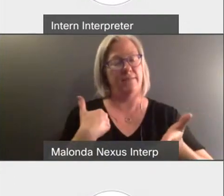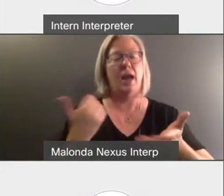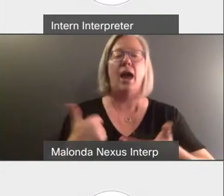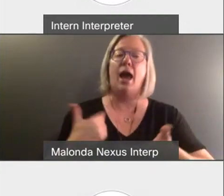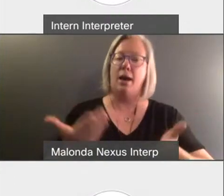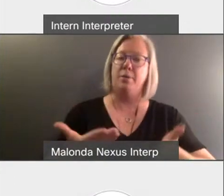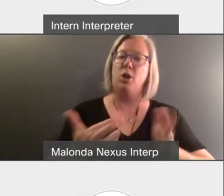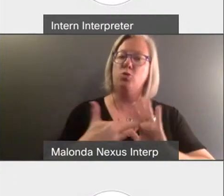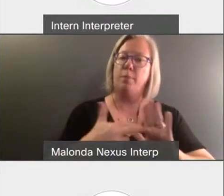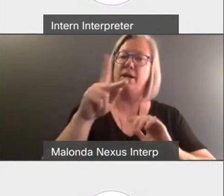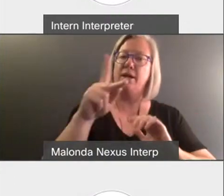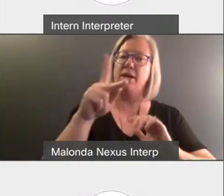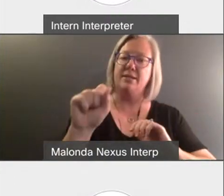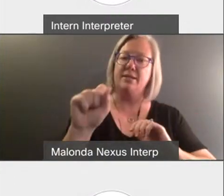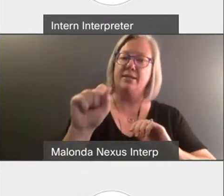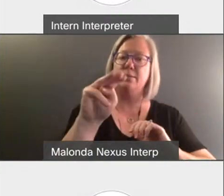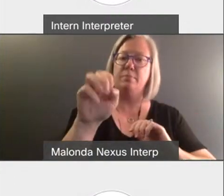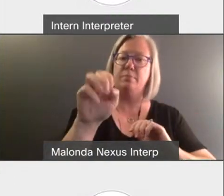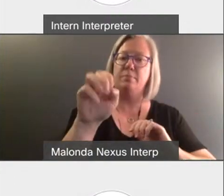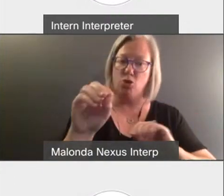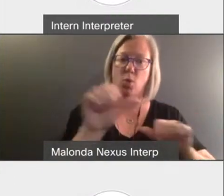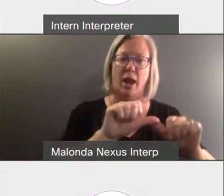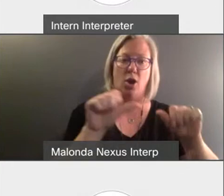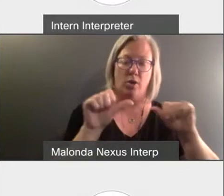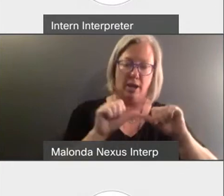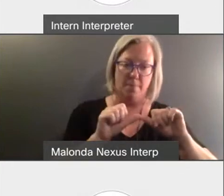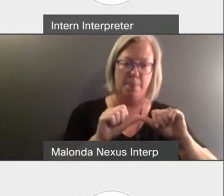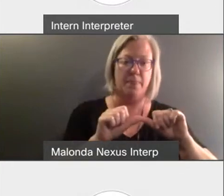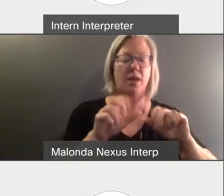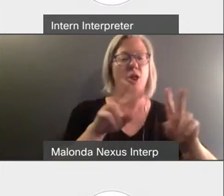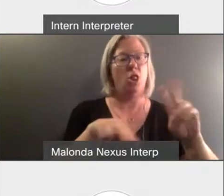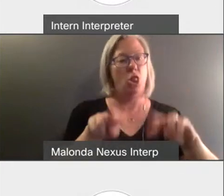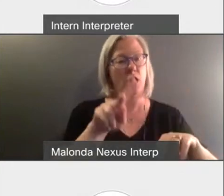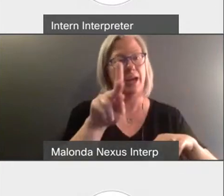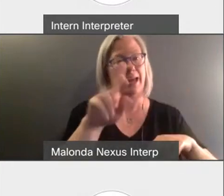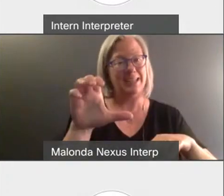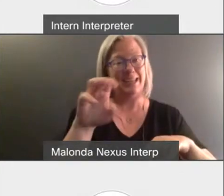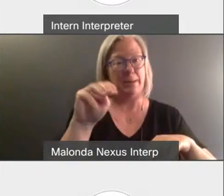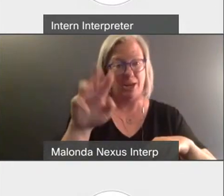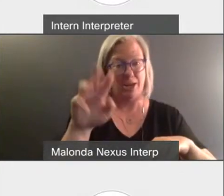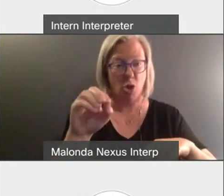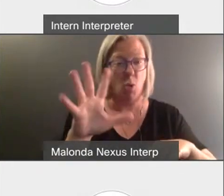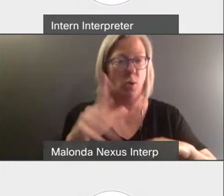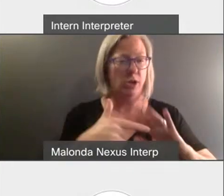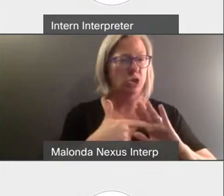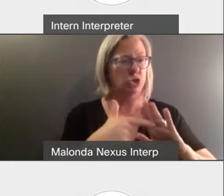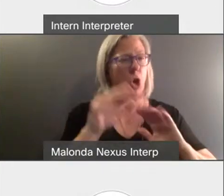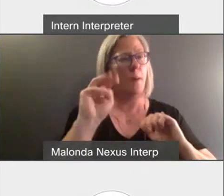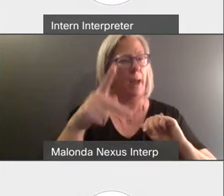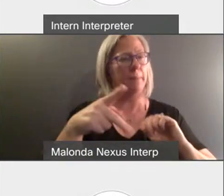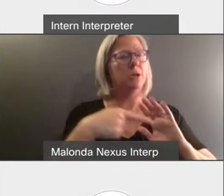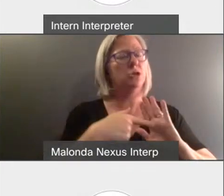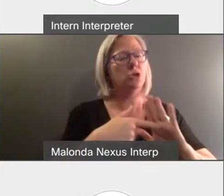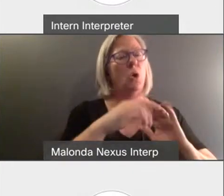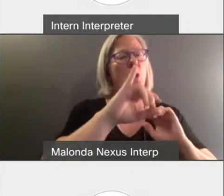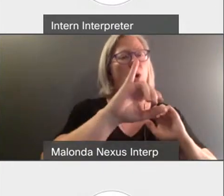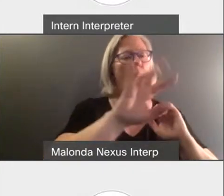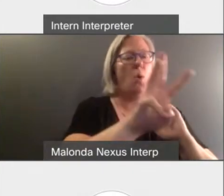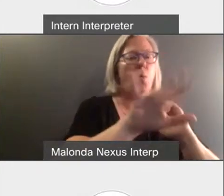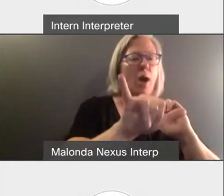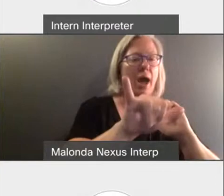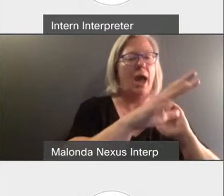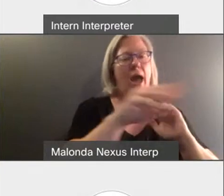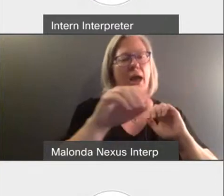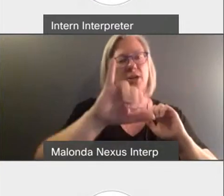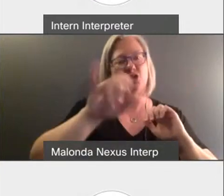metro area as a community of interest. A quick Google search of the phrase KC Metro will produce maps that include Wyandotte and Johnson counties